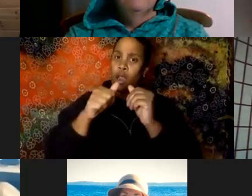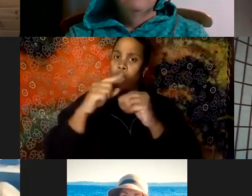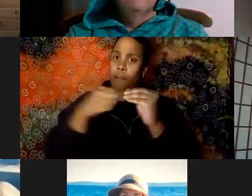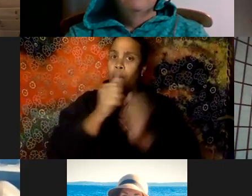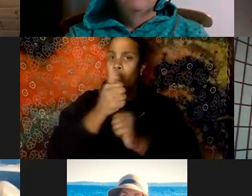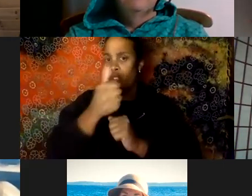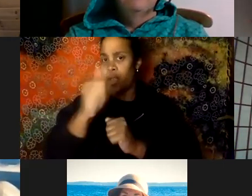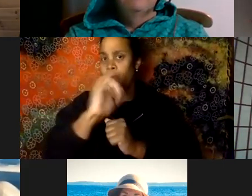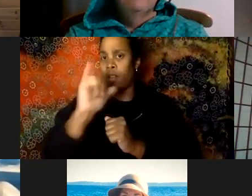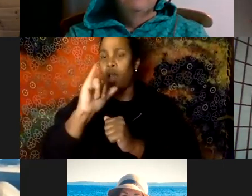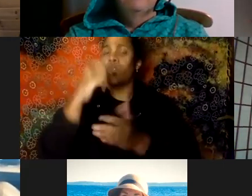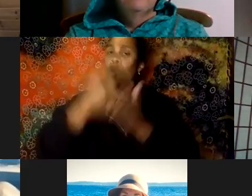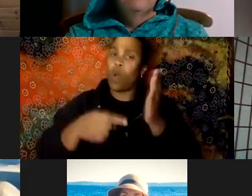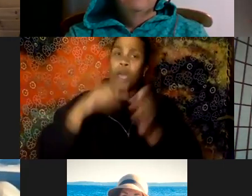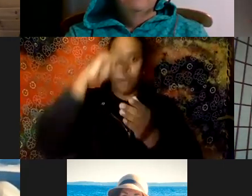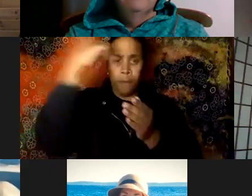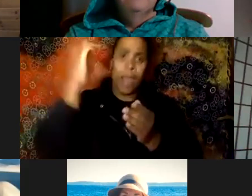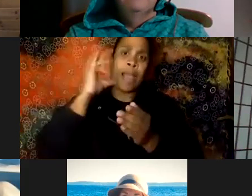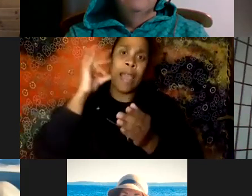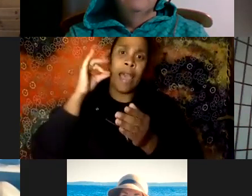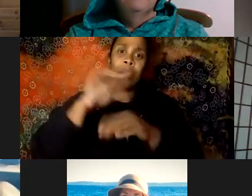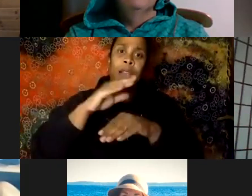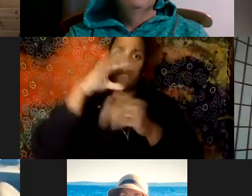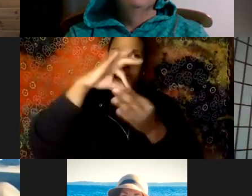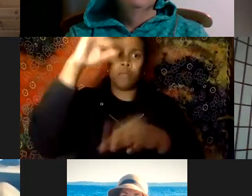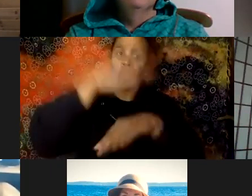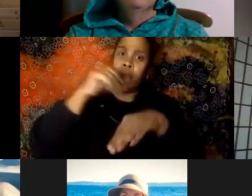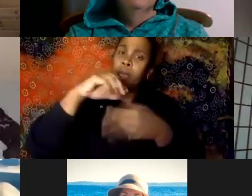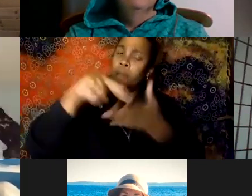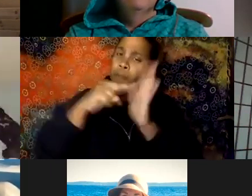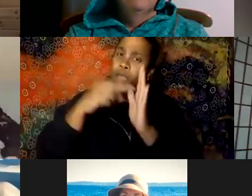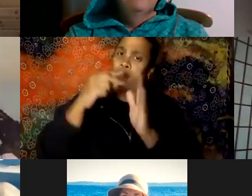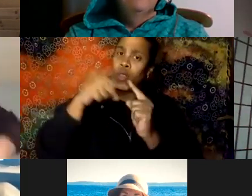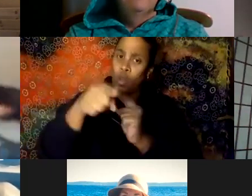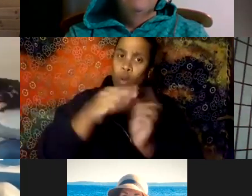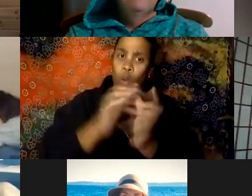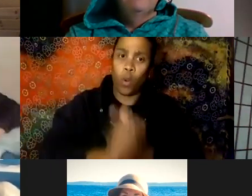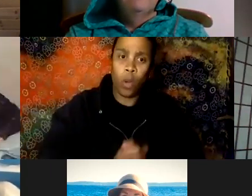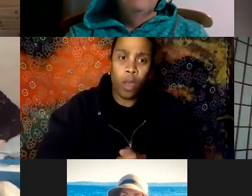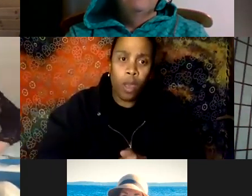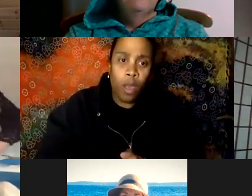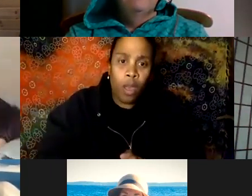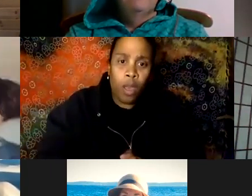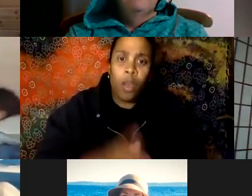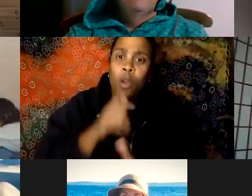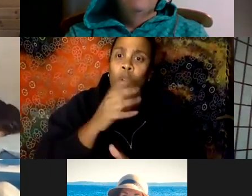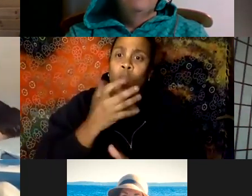Cat Conjure mean to you and how did you want to be here tonight? And you might share about how you chose to dress. Who wants to